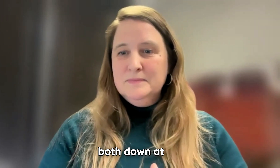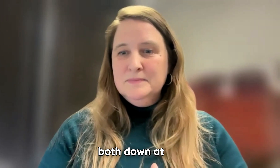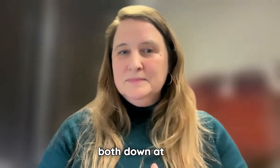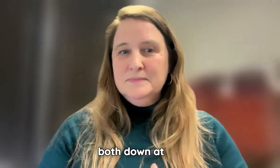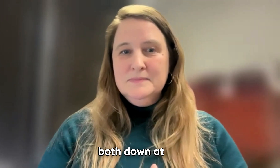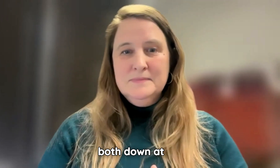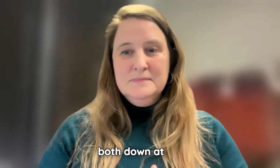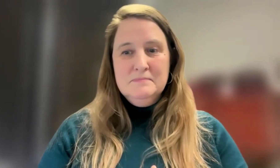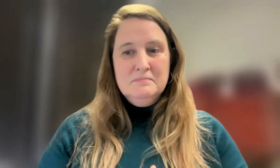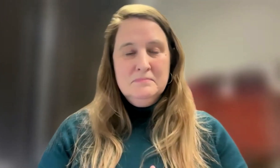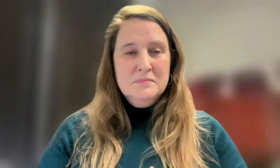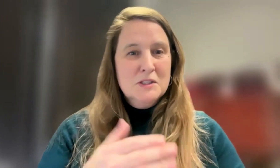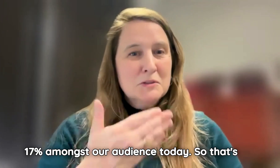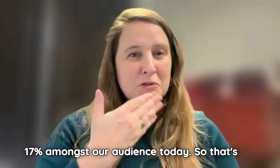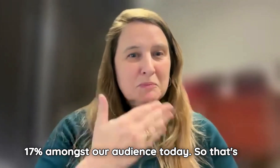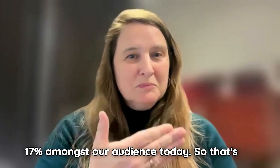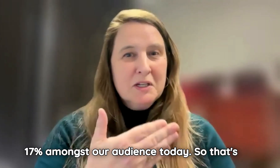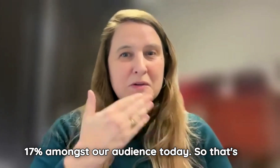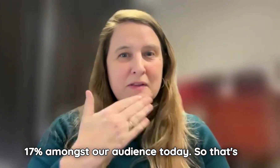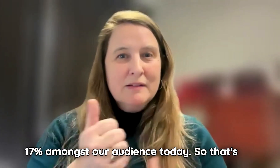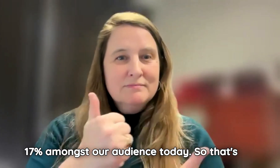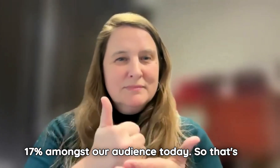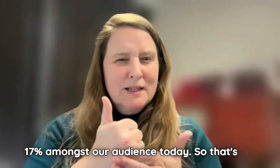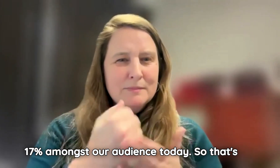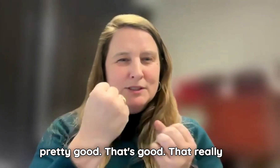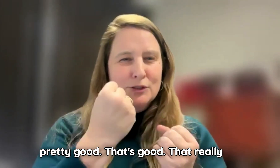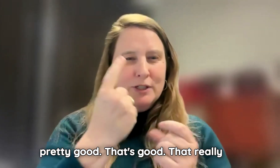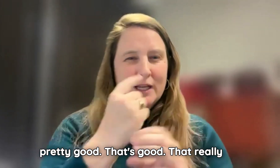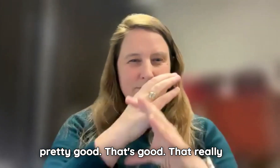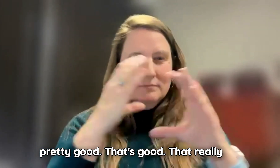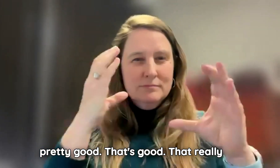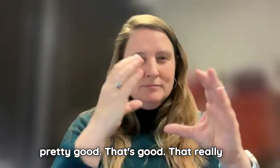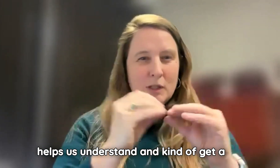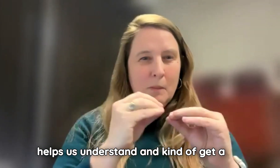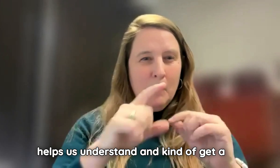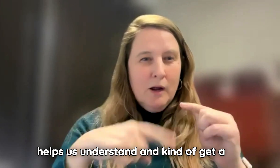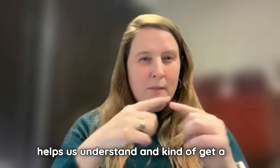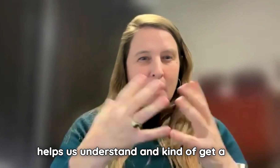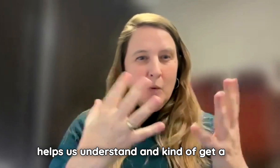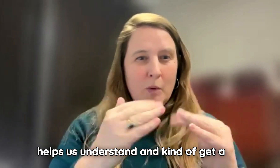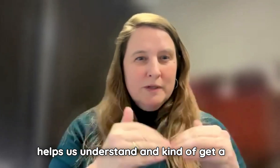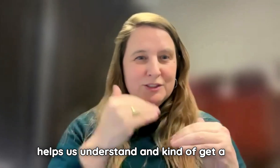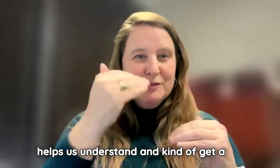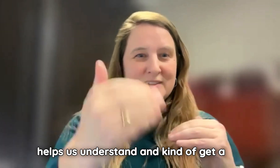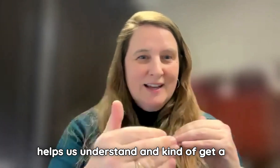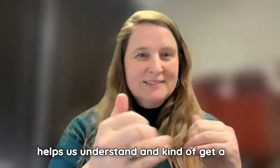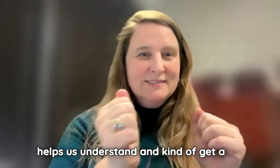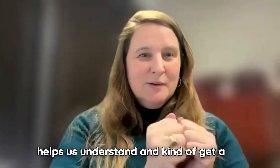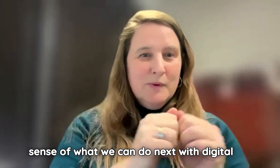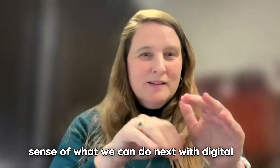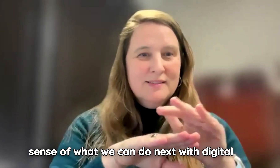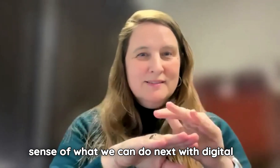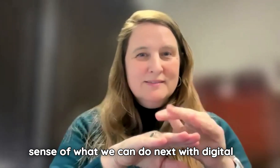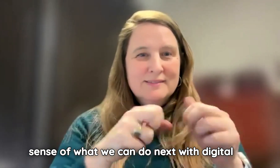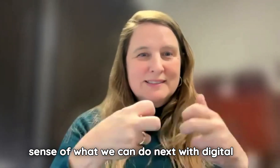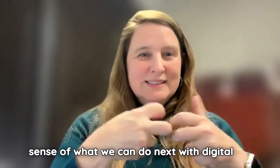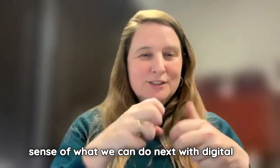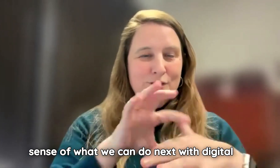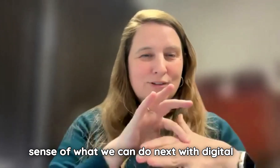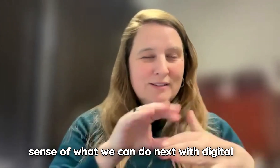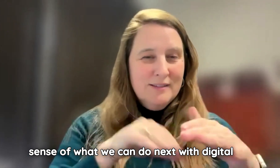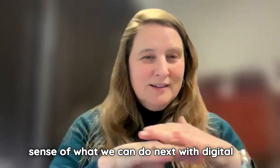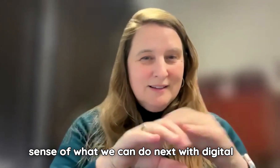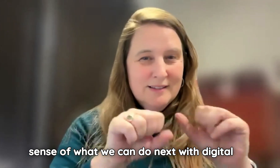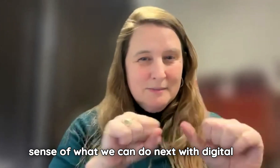at 17% amongst our audience today. So that's pretty good. That's good. That really helps us understand and kind of get a sense of what we can